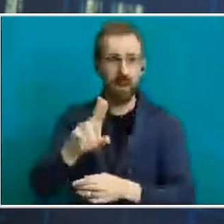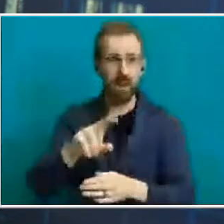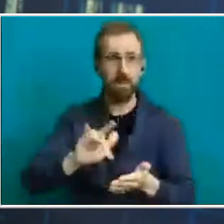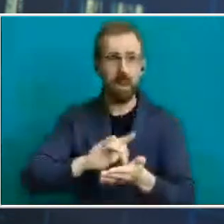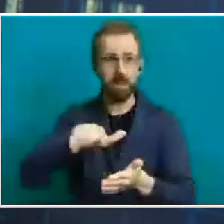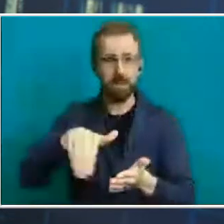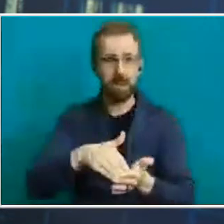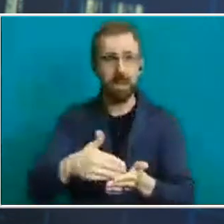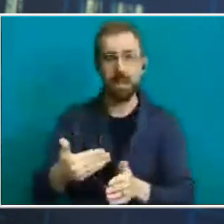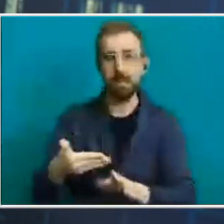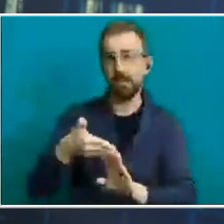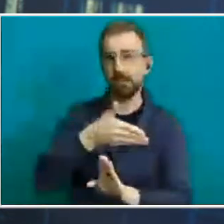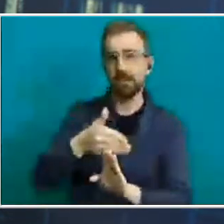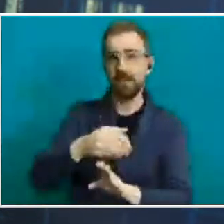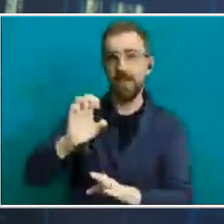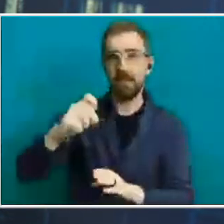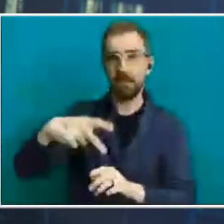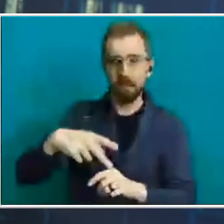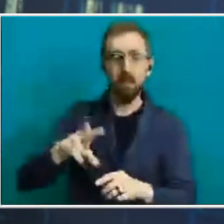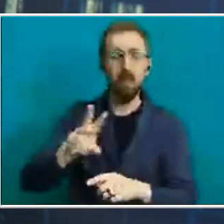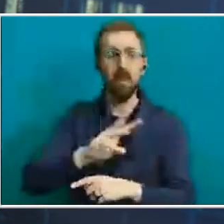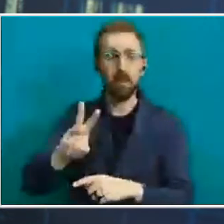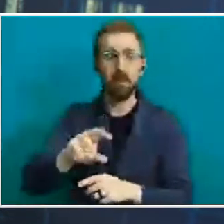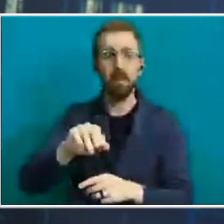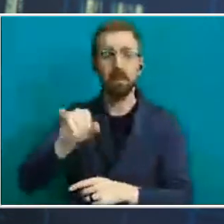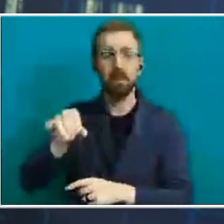or the website